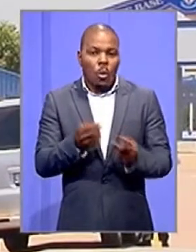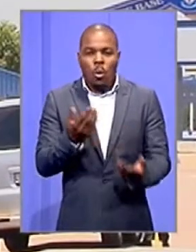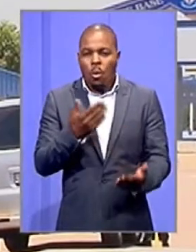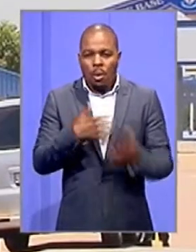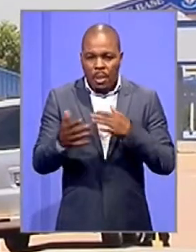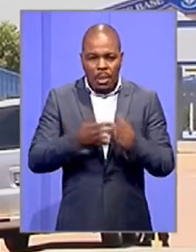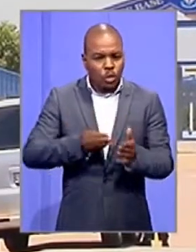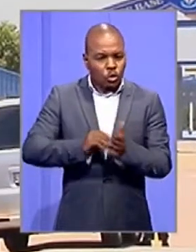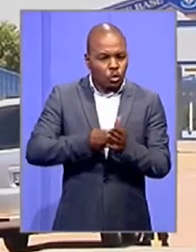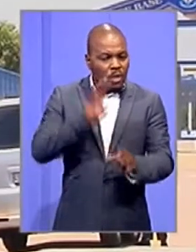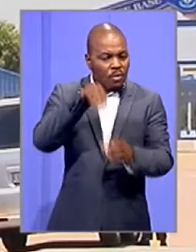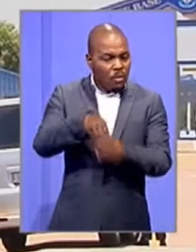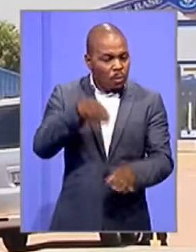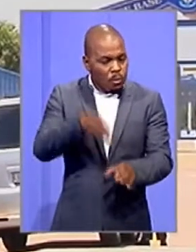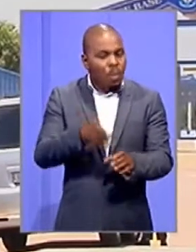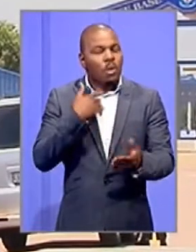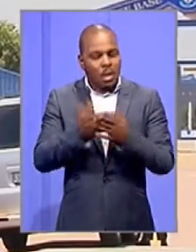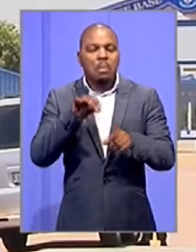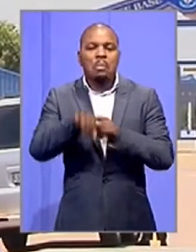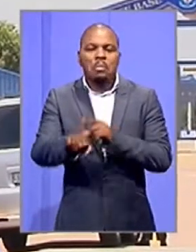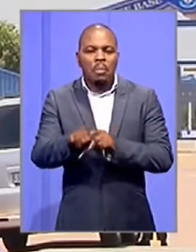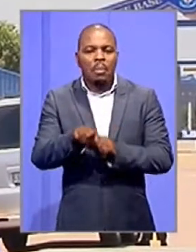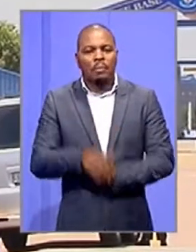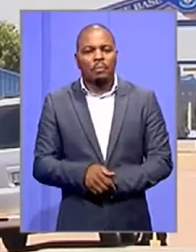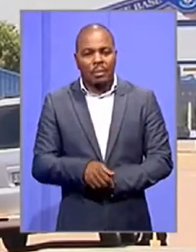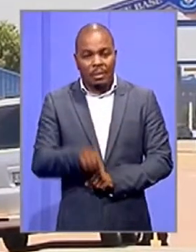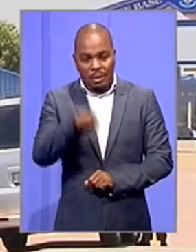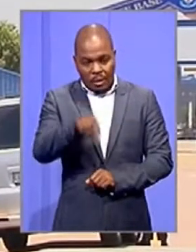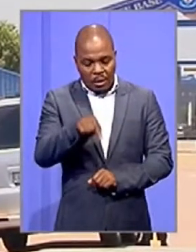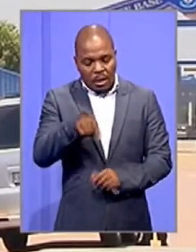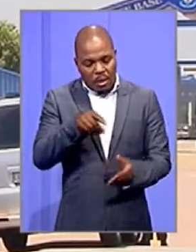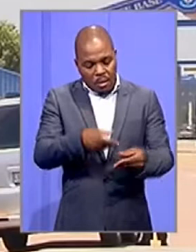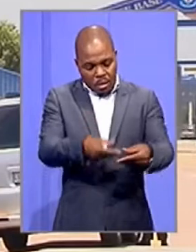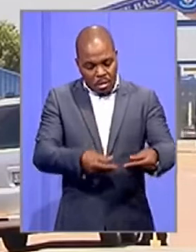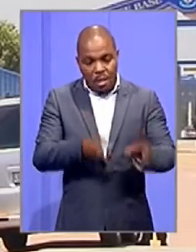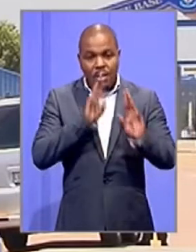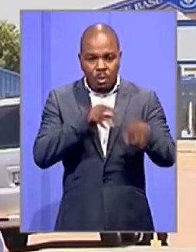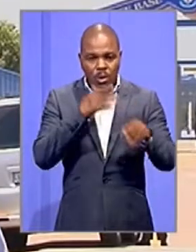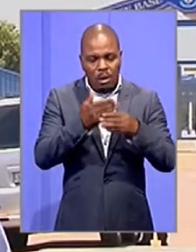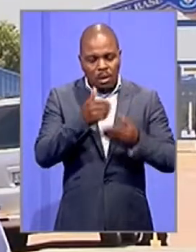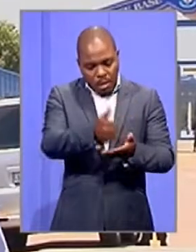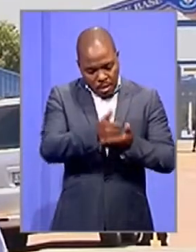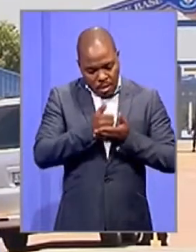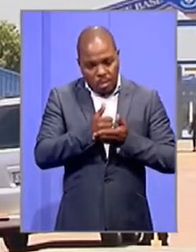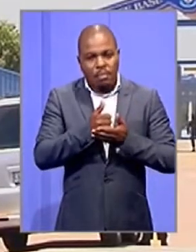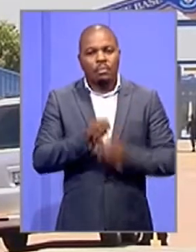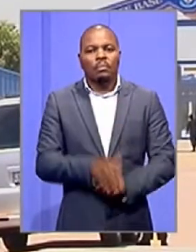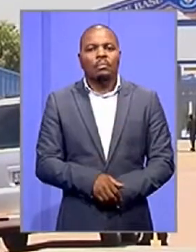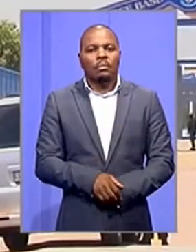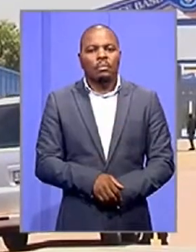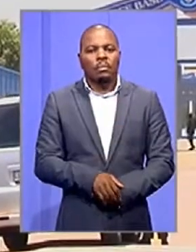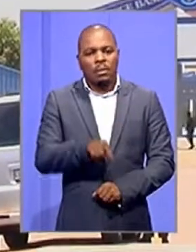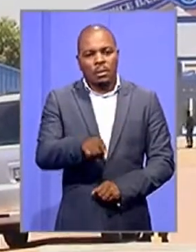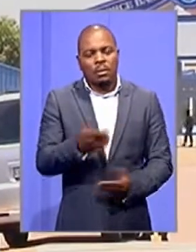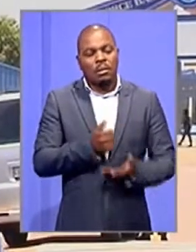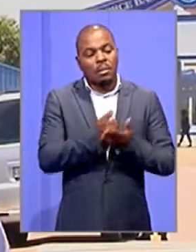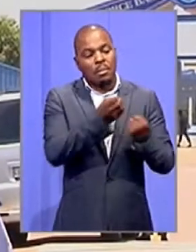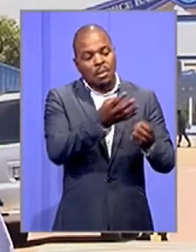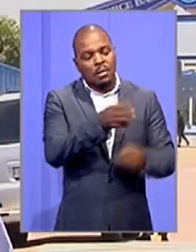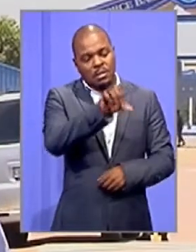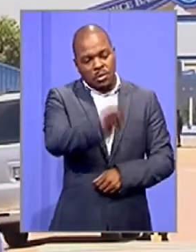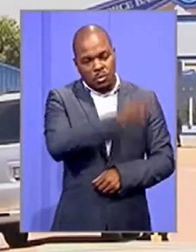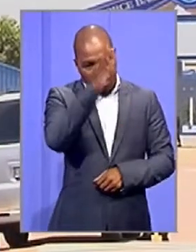of criminality, which then will guide us to involve the South African Police Services. At the moment,